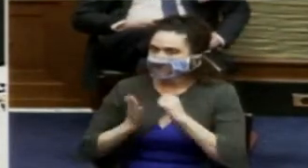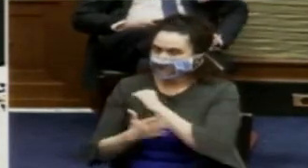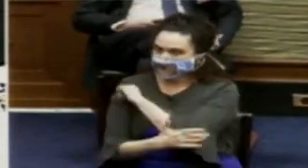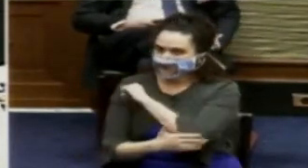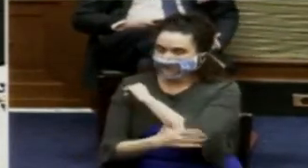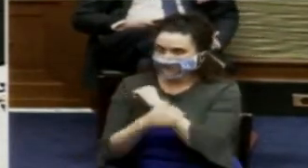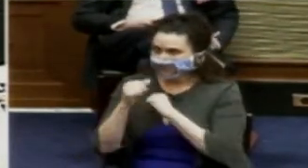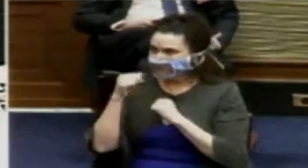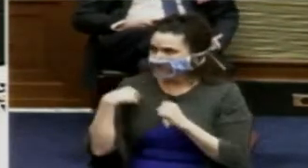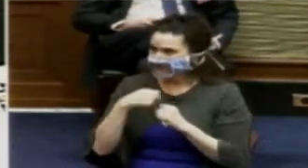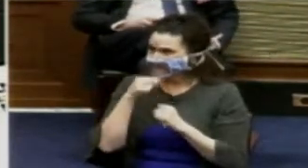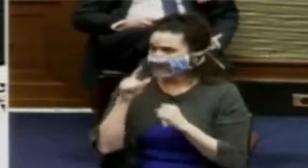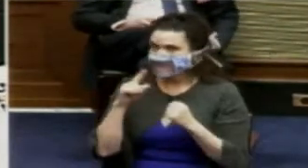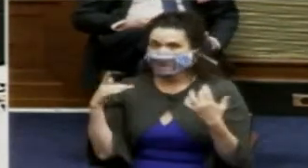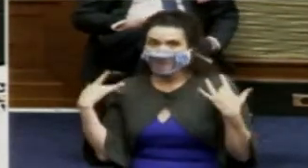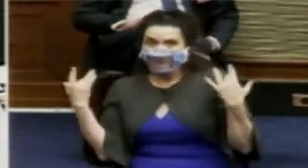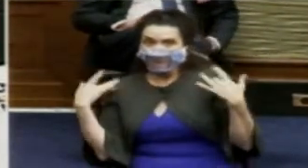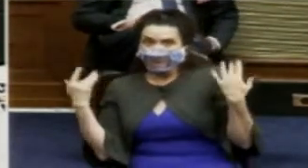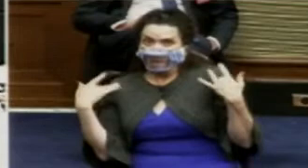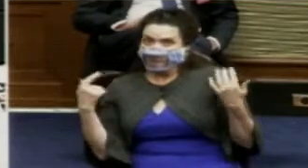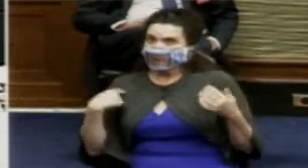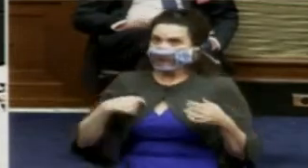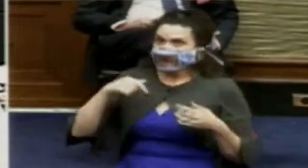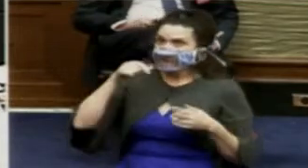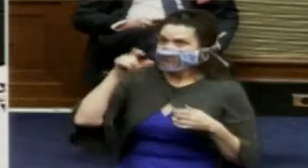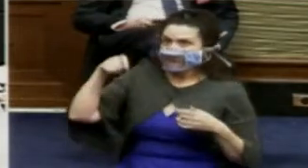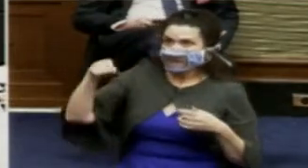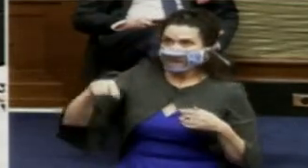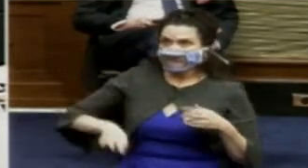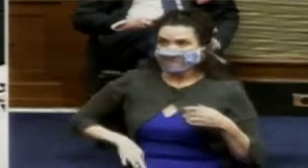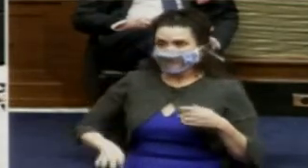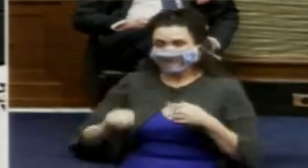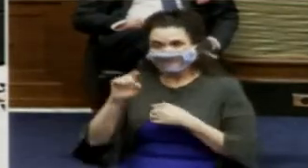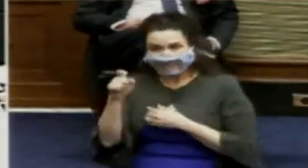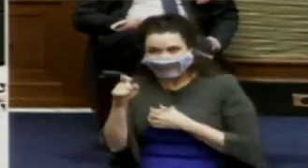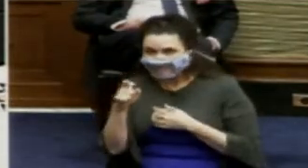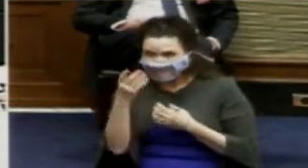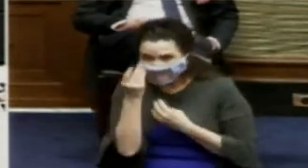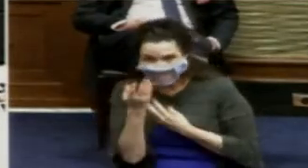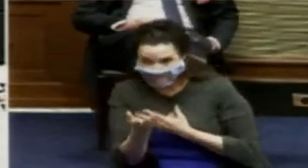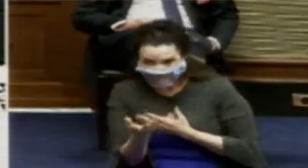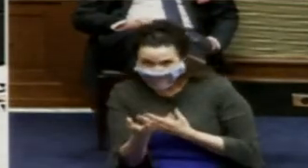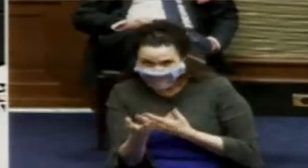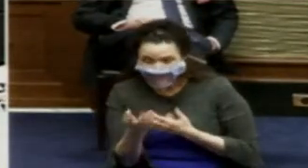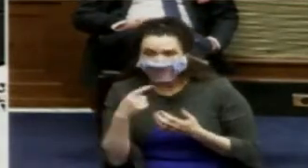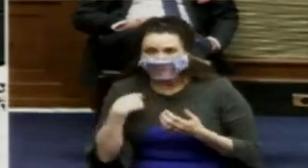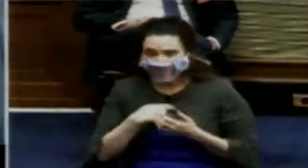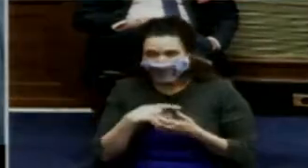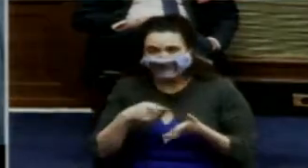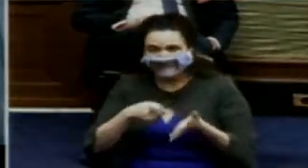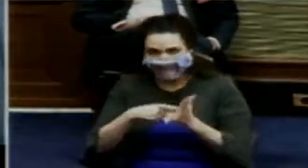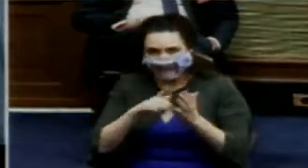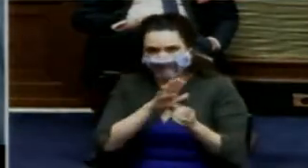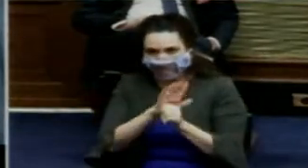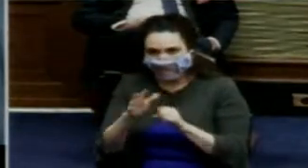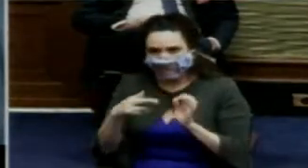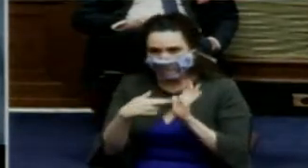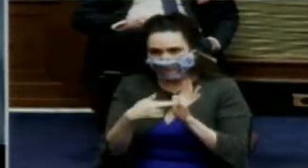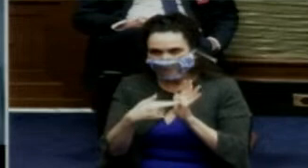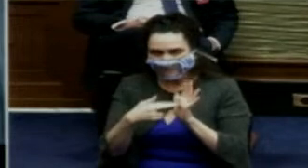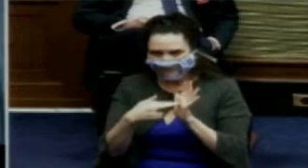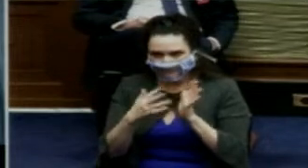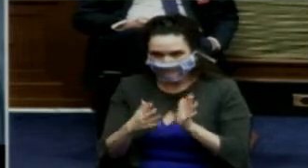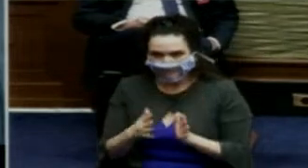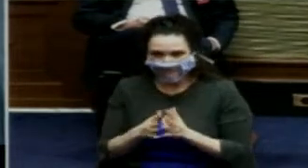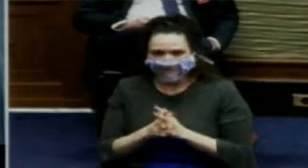shirk our responsibilities as Americans, Congressman. Well, We are demanding full but equality. it would put you in exactly the same